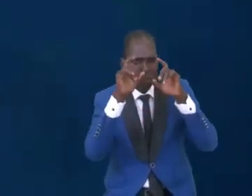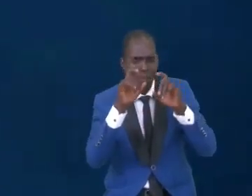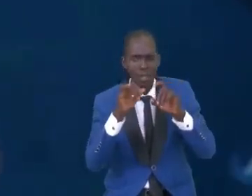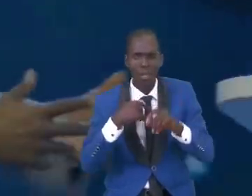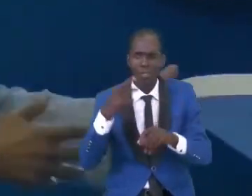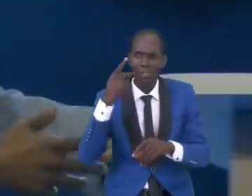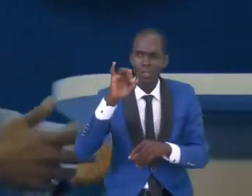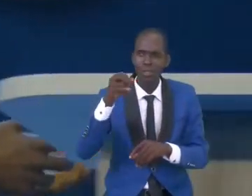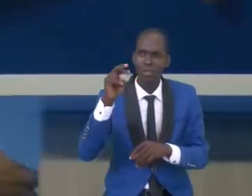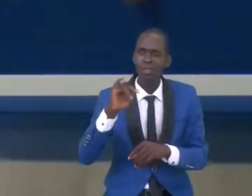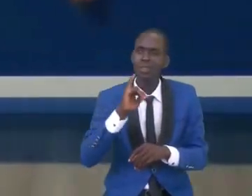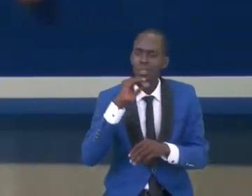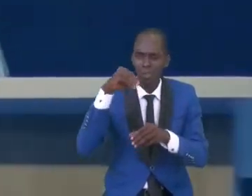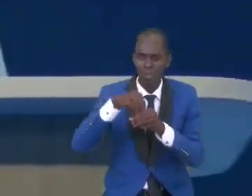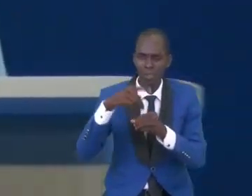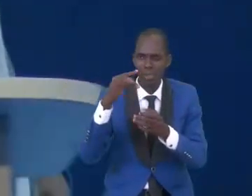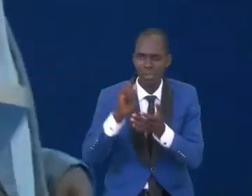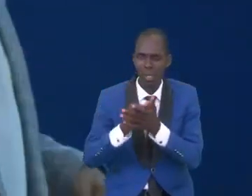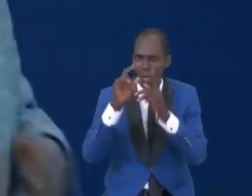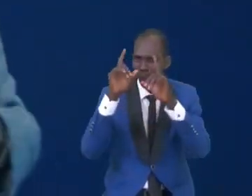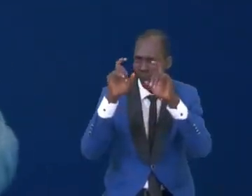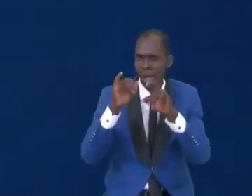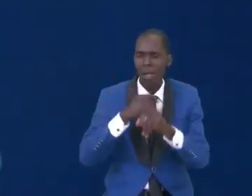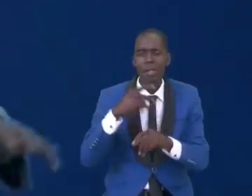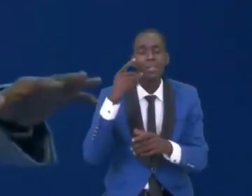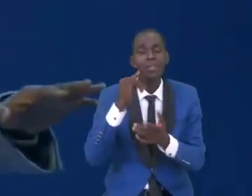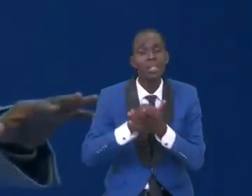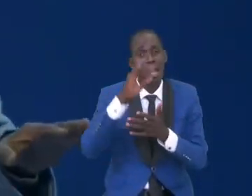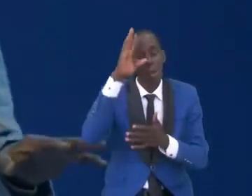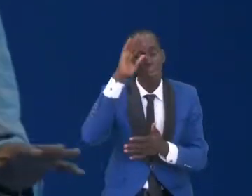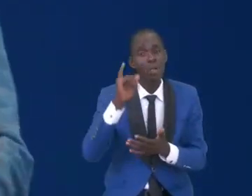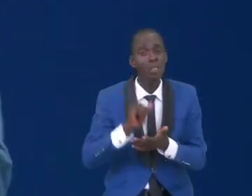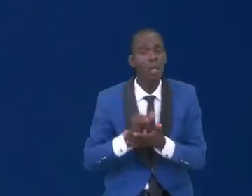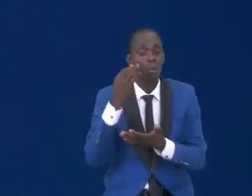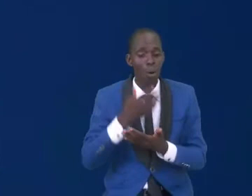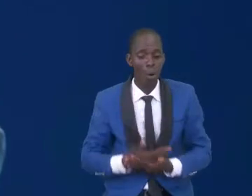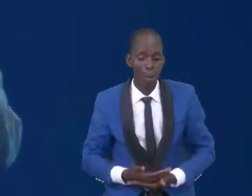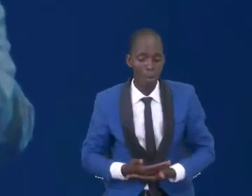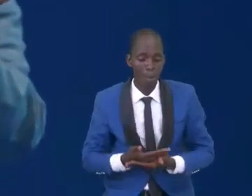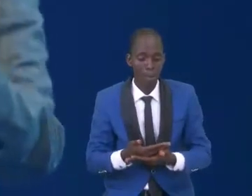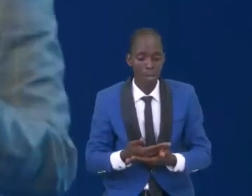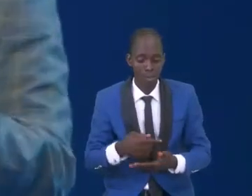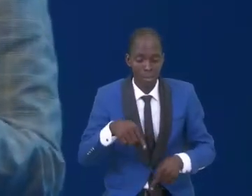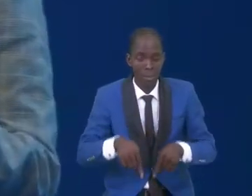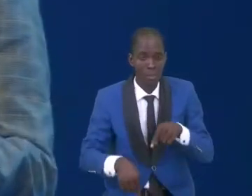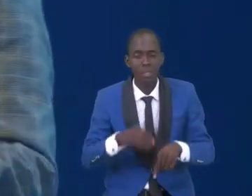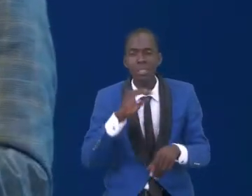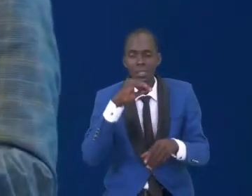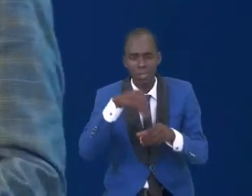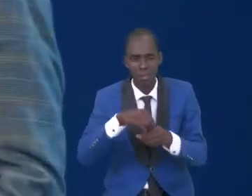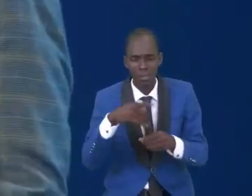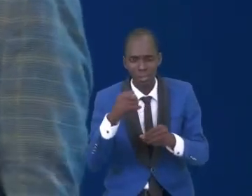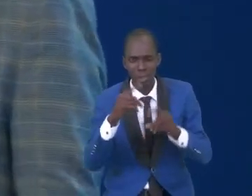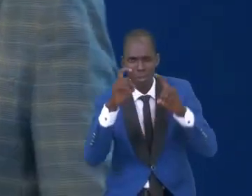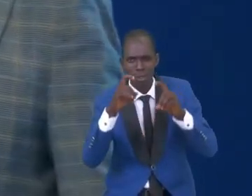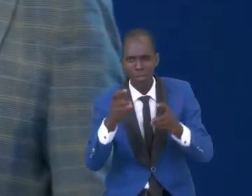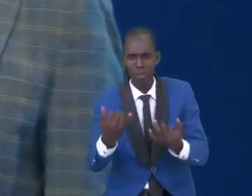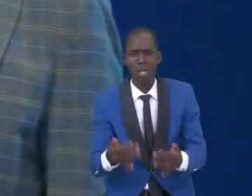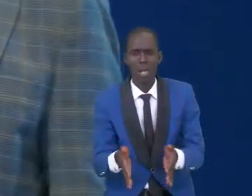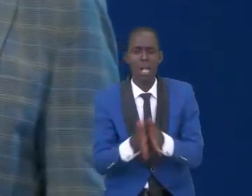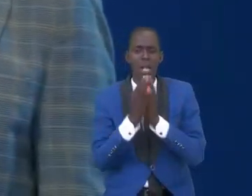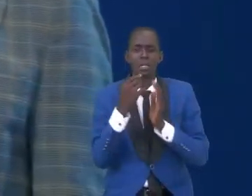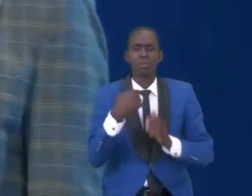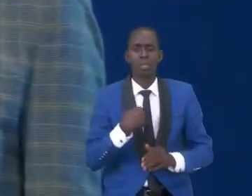photograph, I see the man that was born lame in the photograph. You're asking me, Pastor, am I in